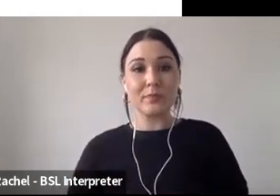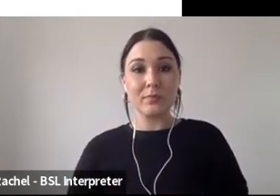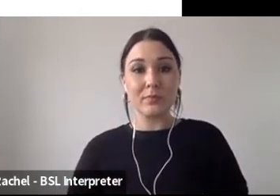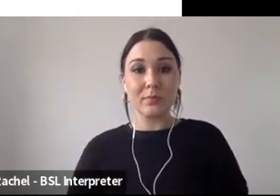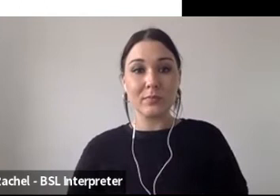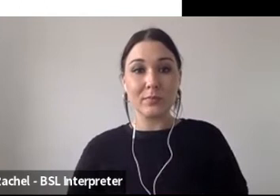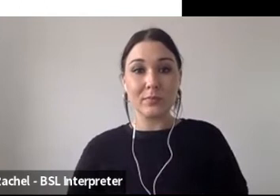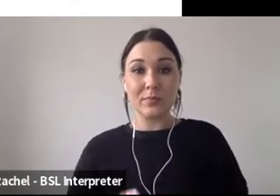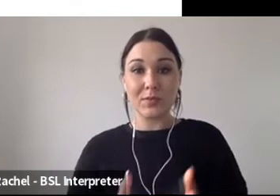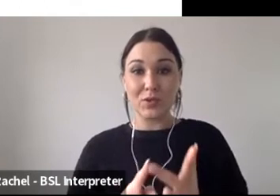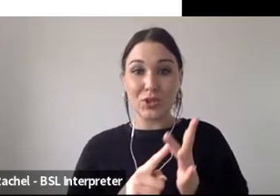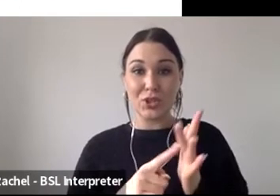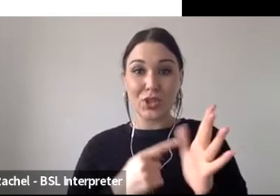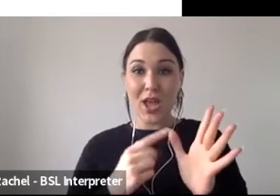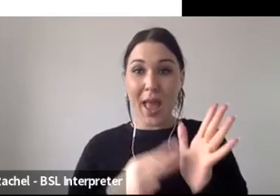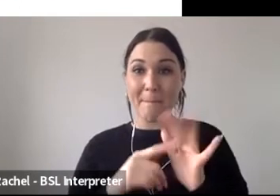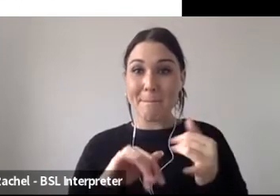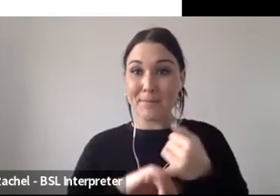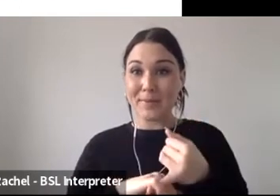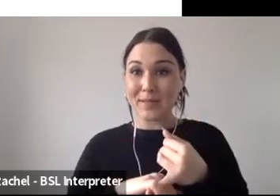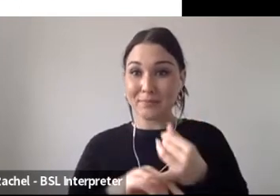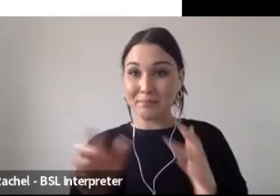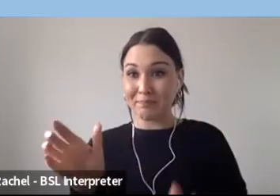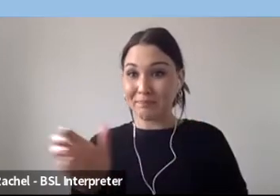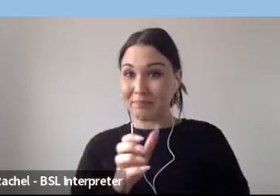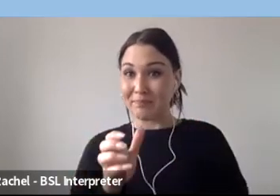in James to start with.